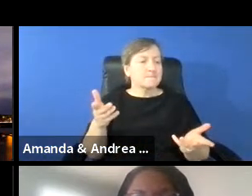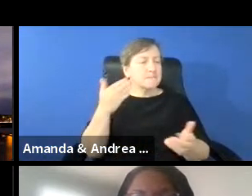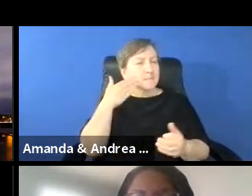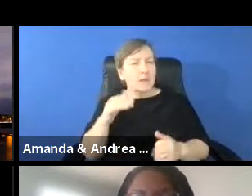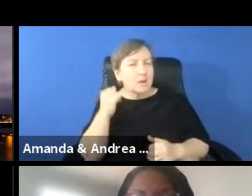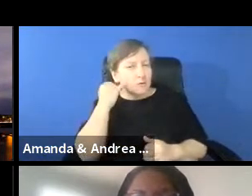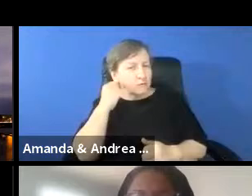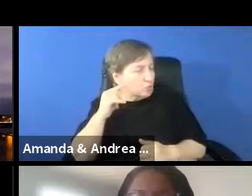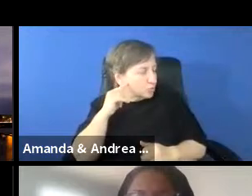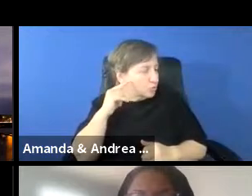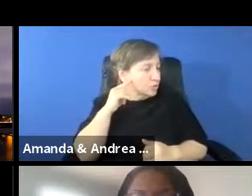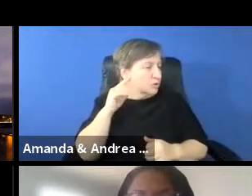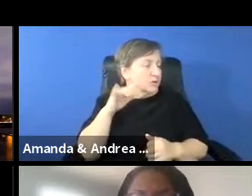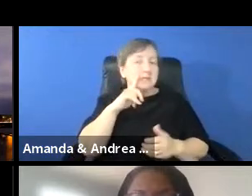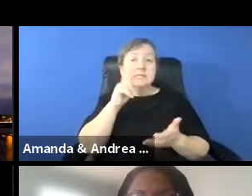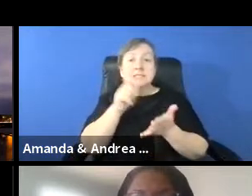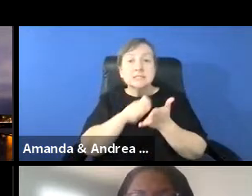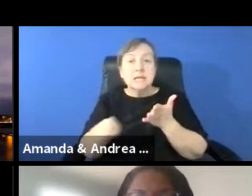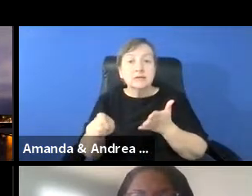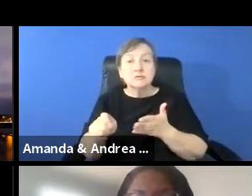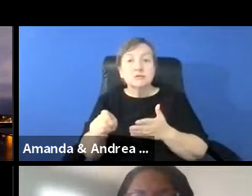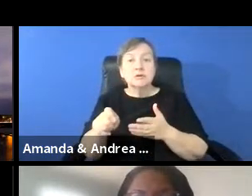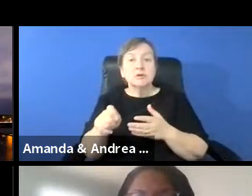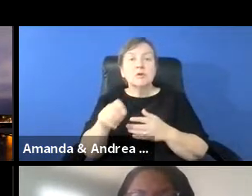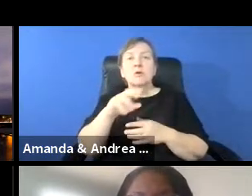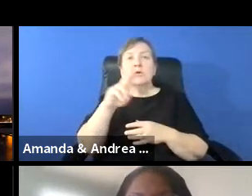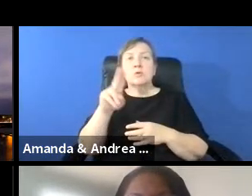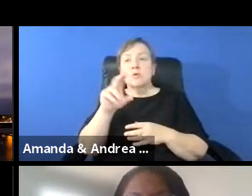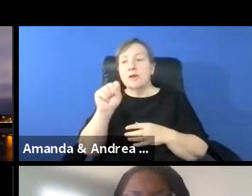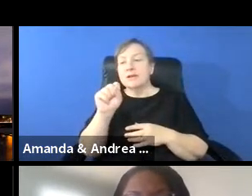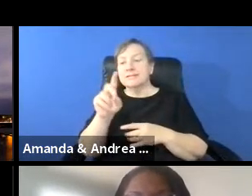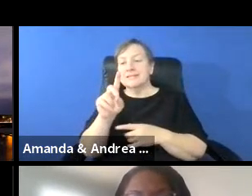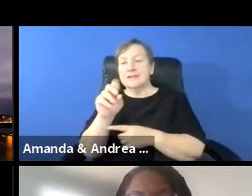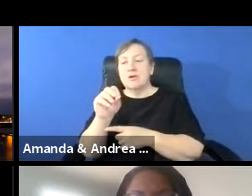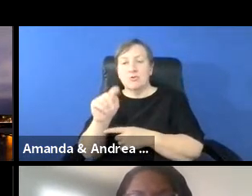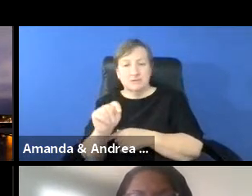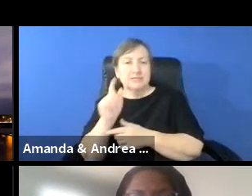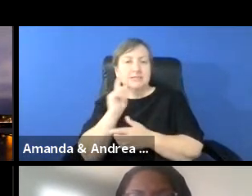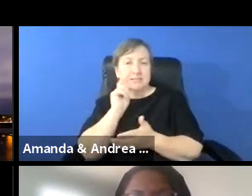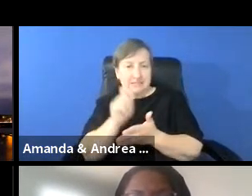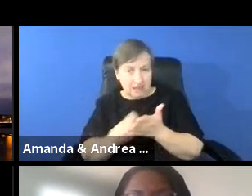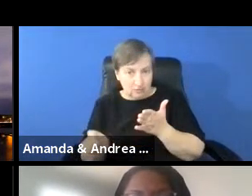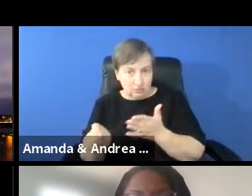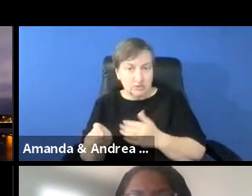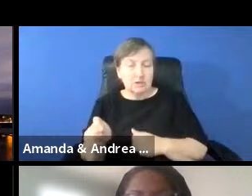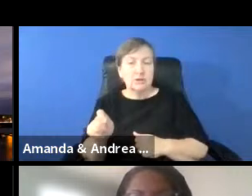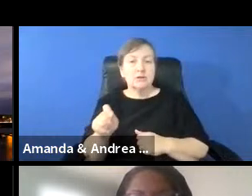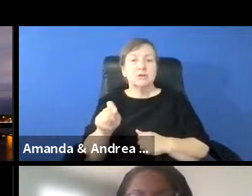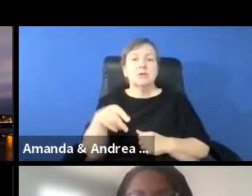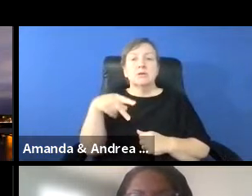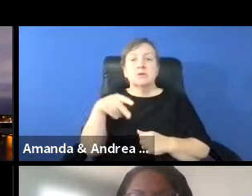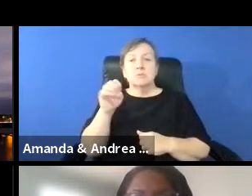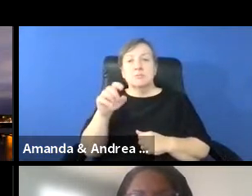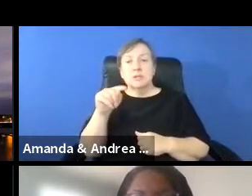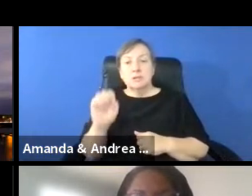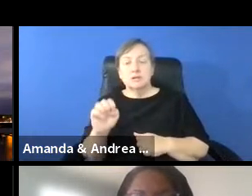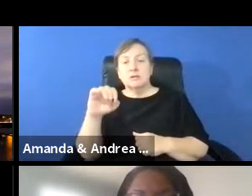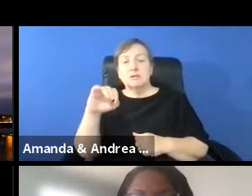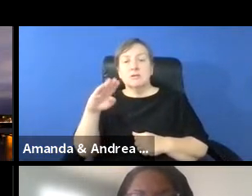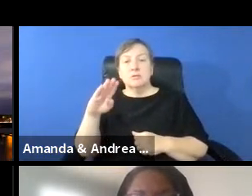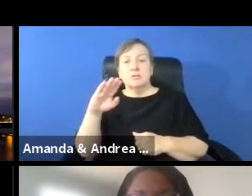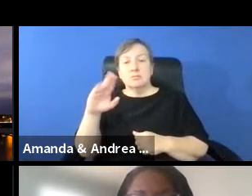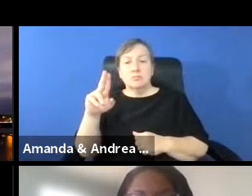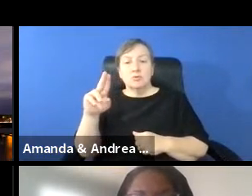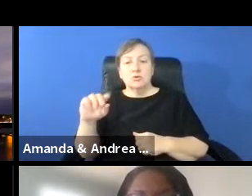that Secretary or USDOT Secretary Pete Buttigieg was